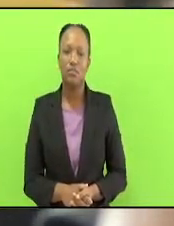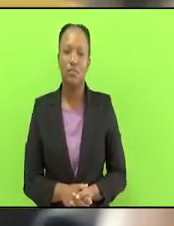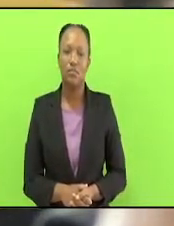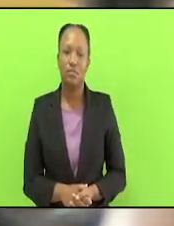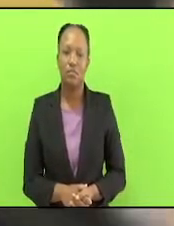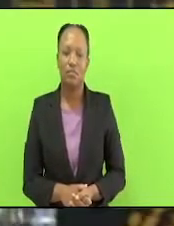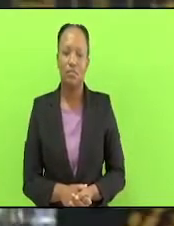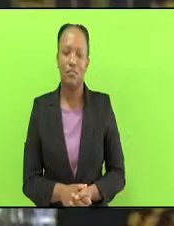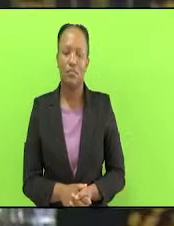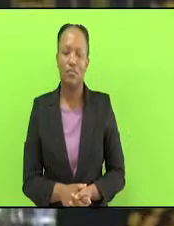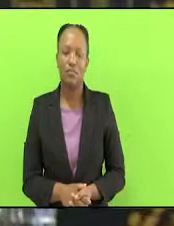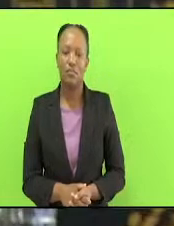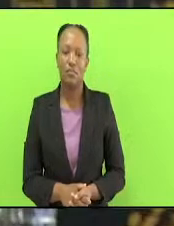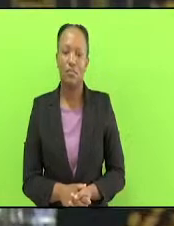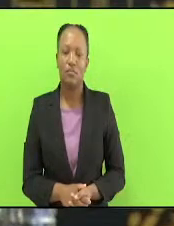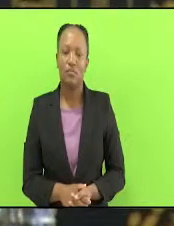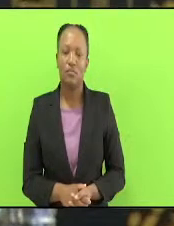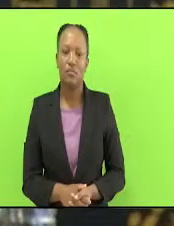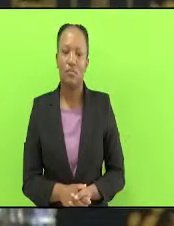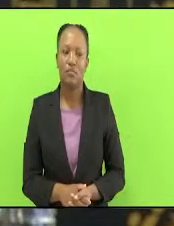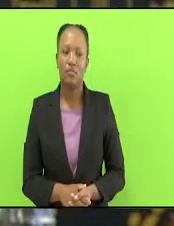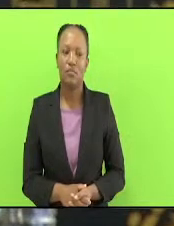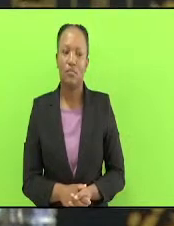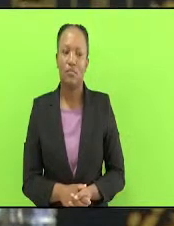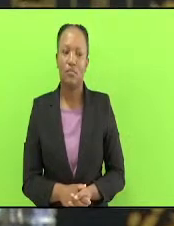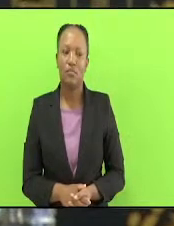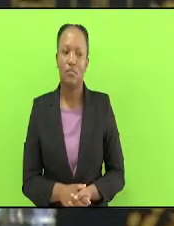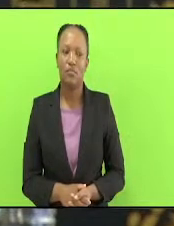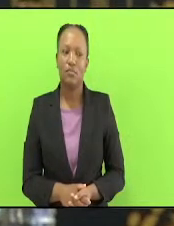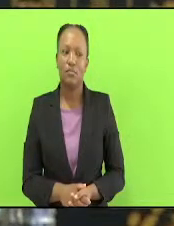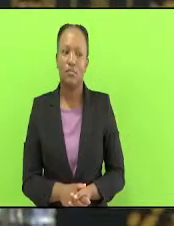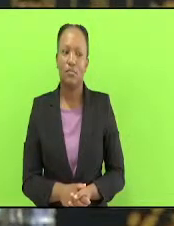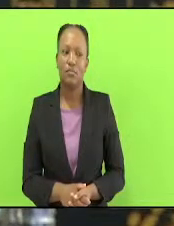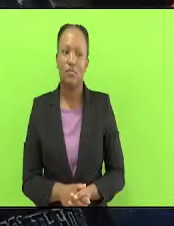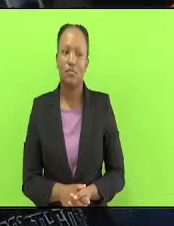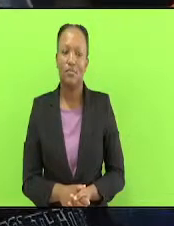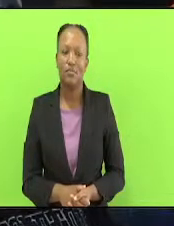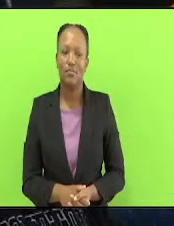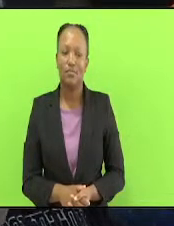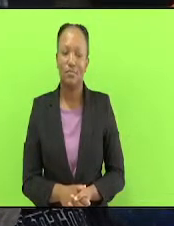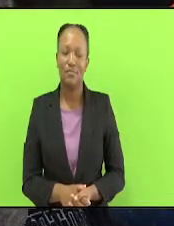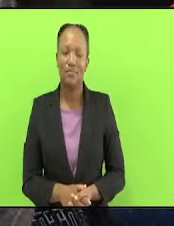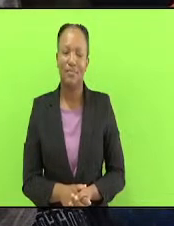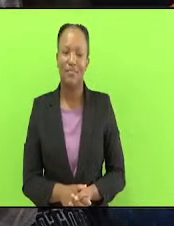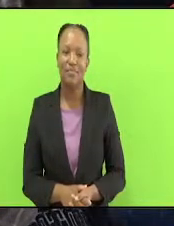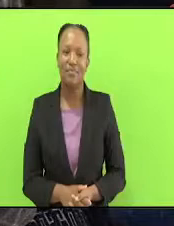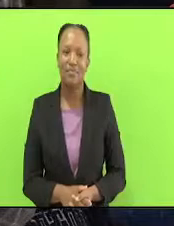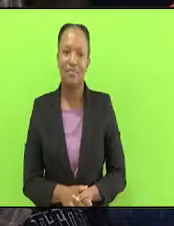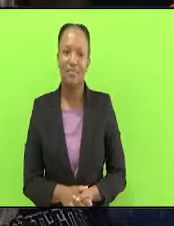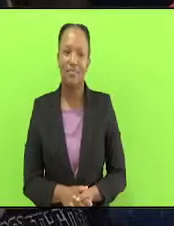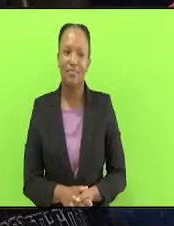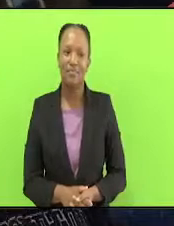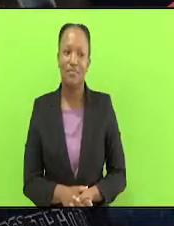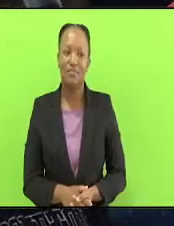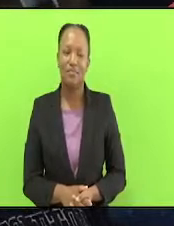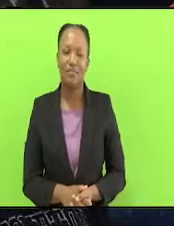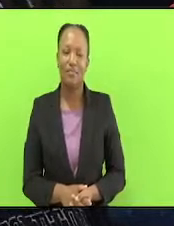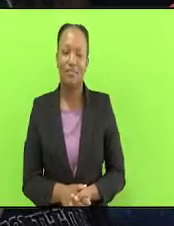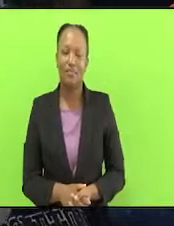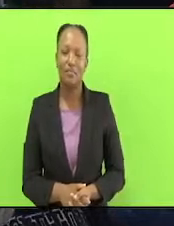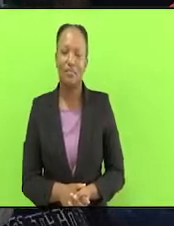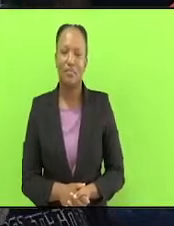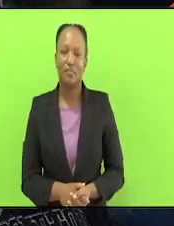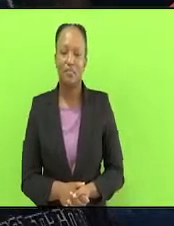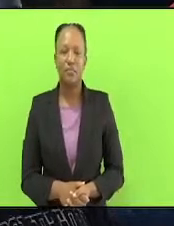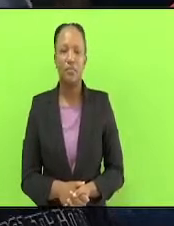for us as youth. Not that we want to have money, but we want to contribute in making better